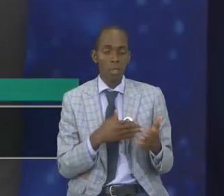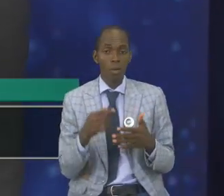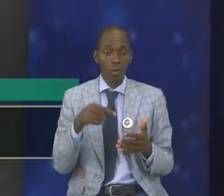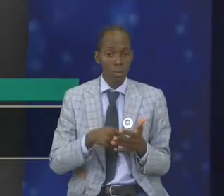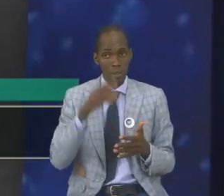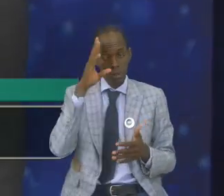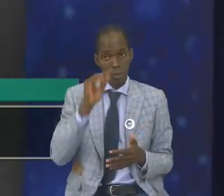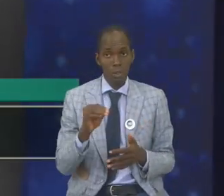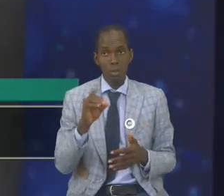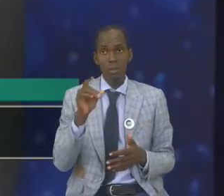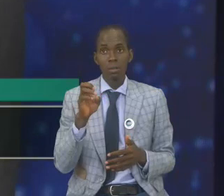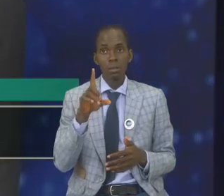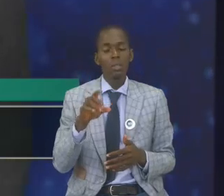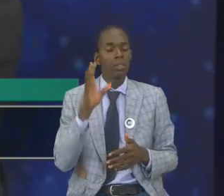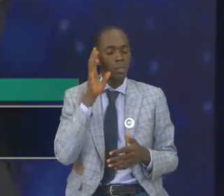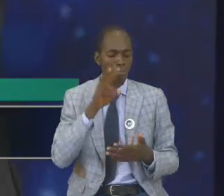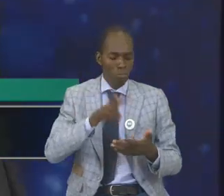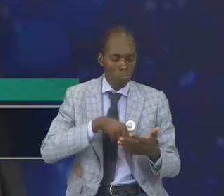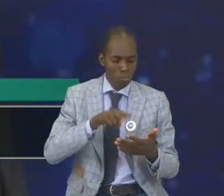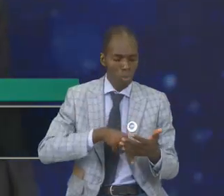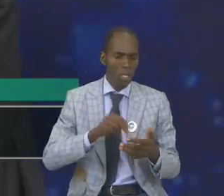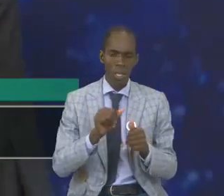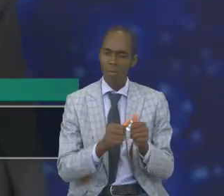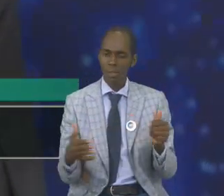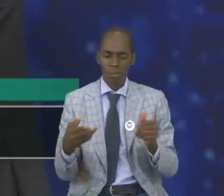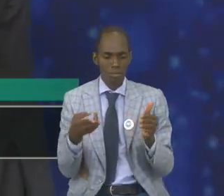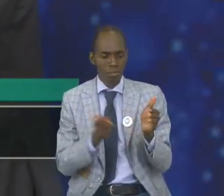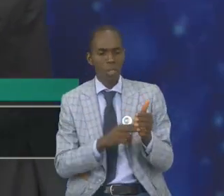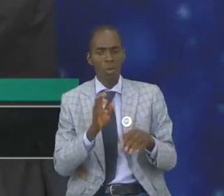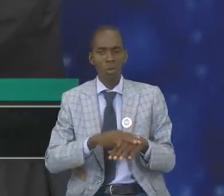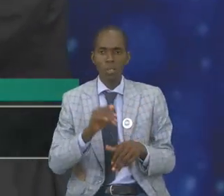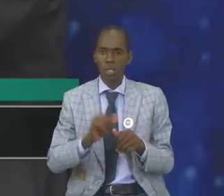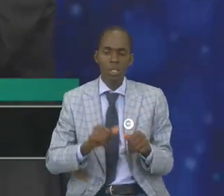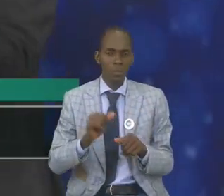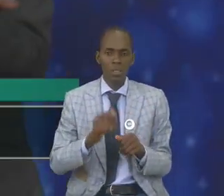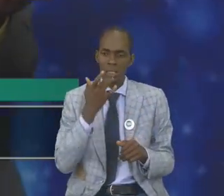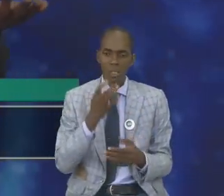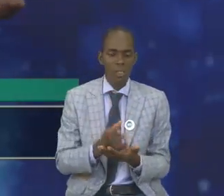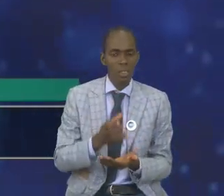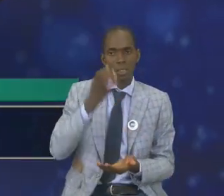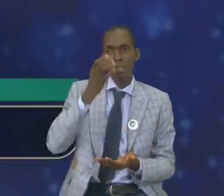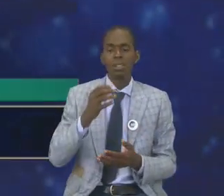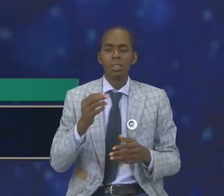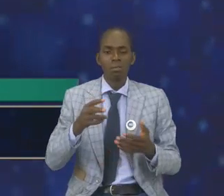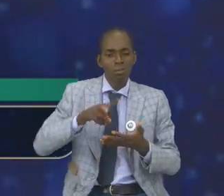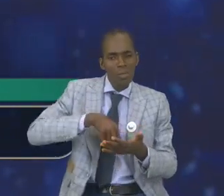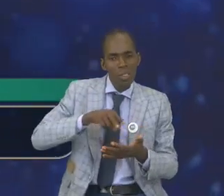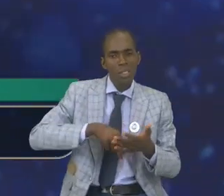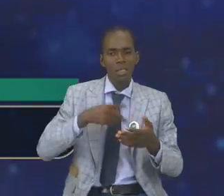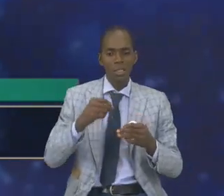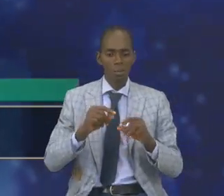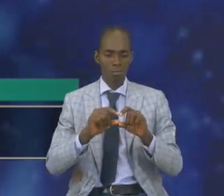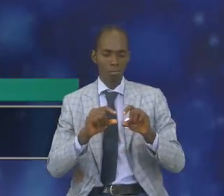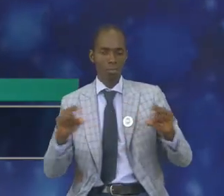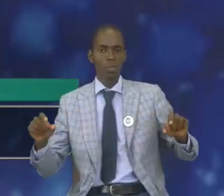the label on every bottle. He read the label on every packet. He read the label of